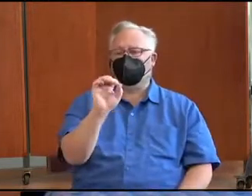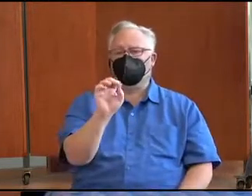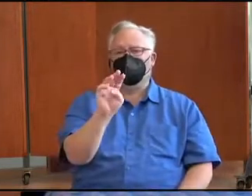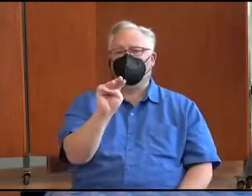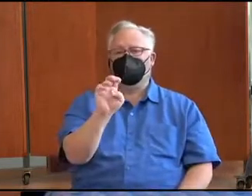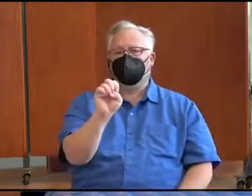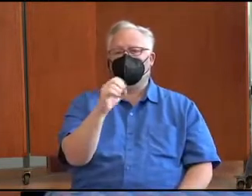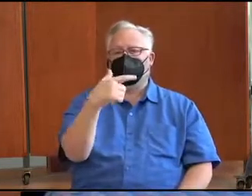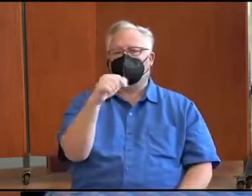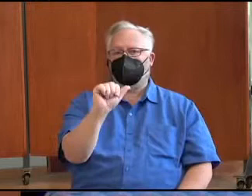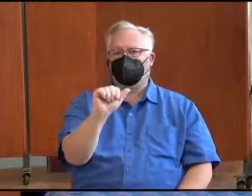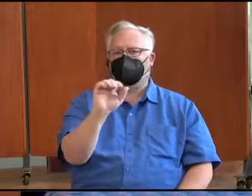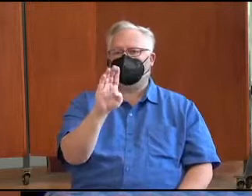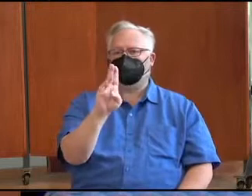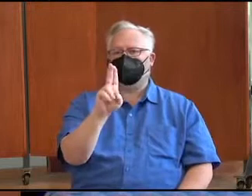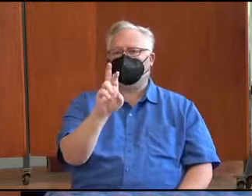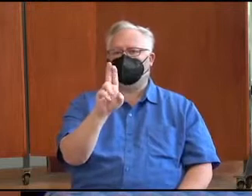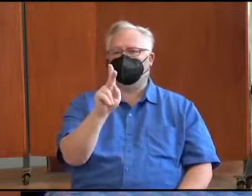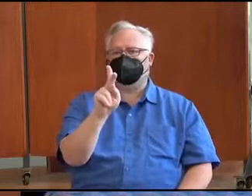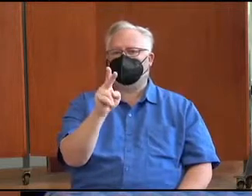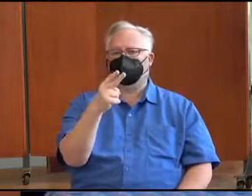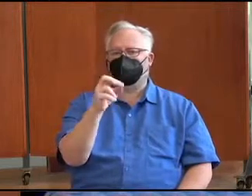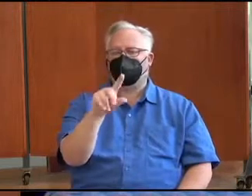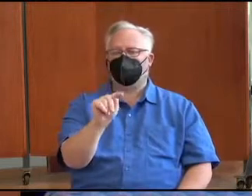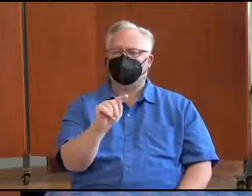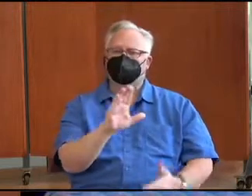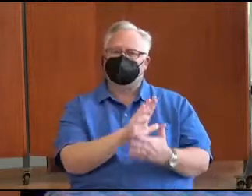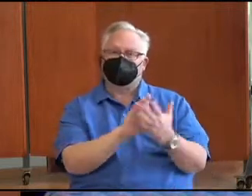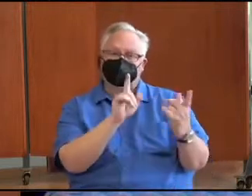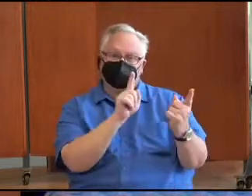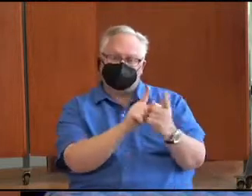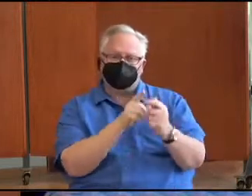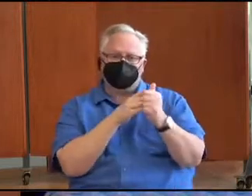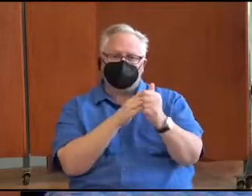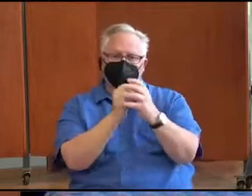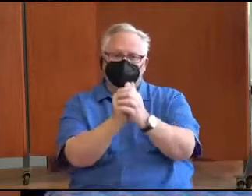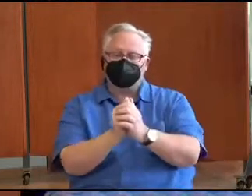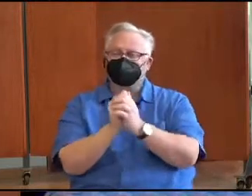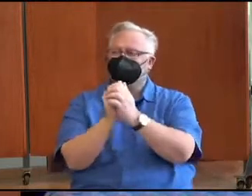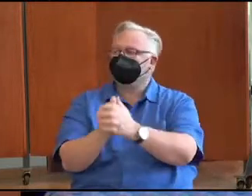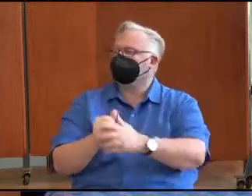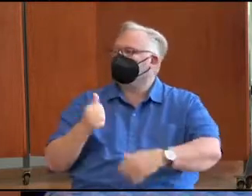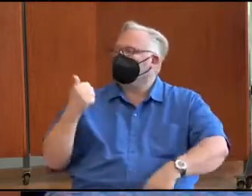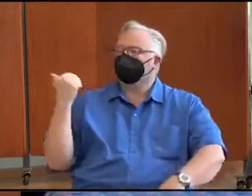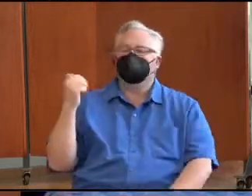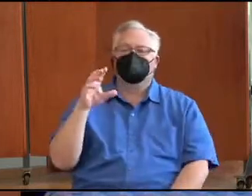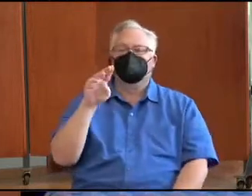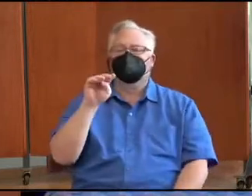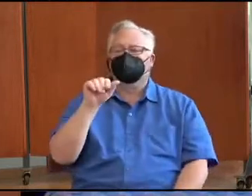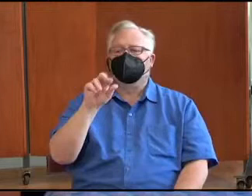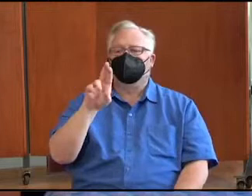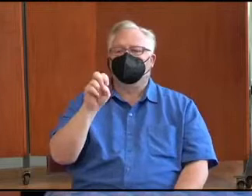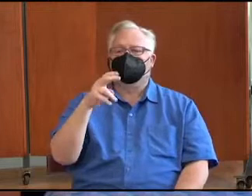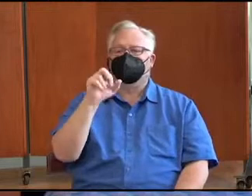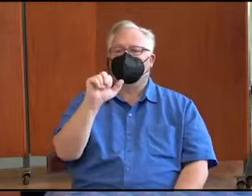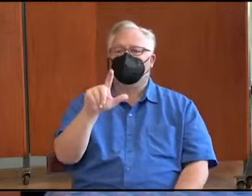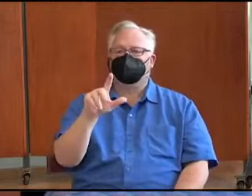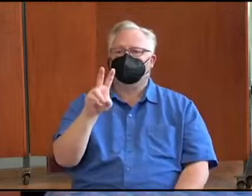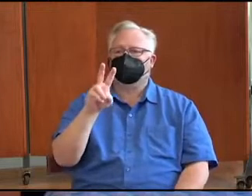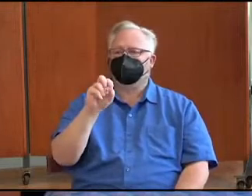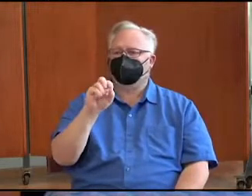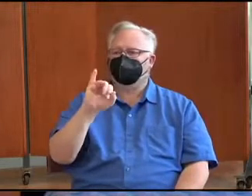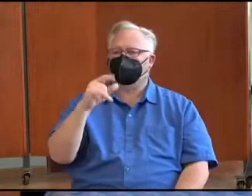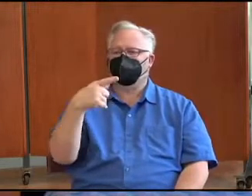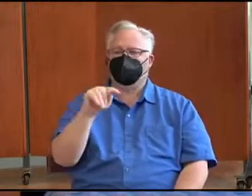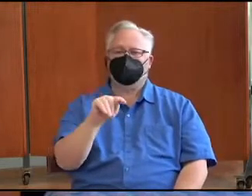meet you and lead worship with you. Marshall Voigt, Tony Bianca, just a delight, your whole staff. It's